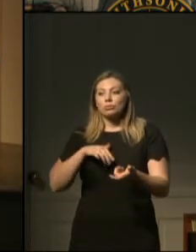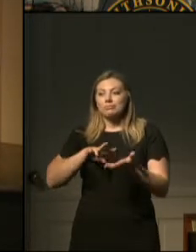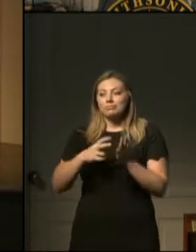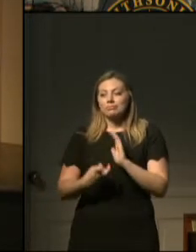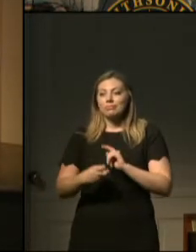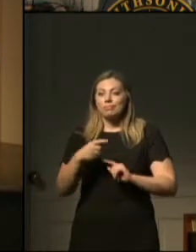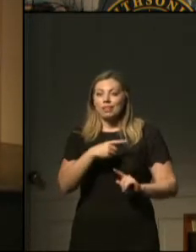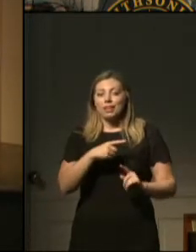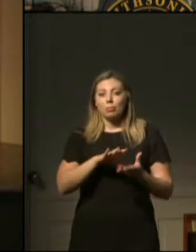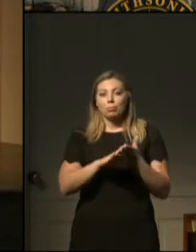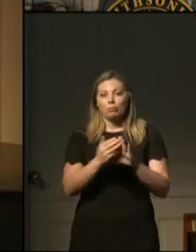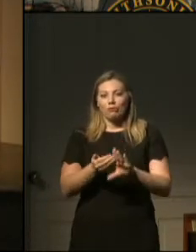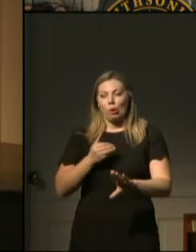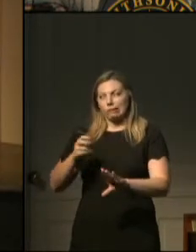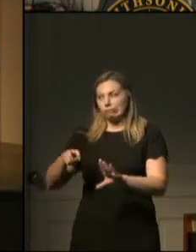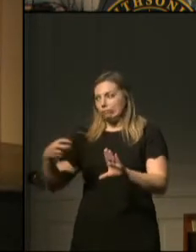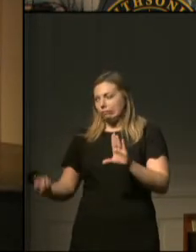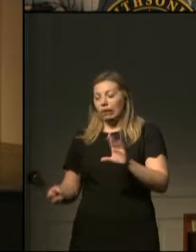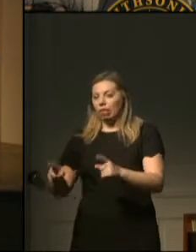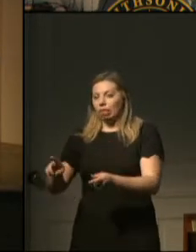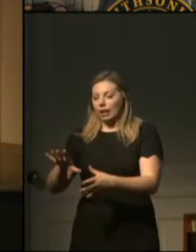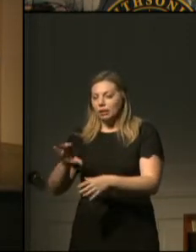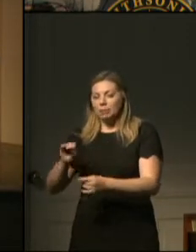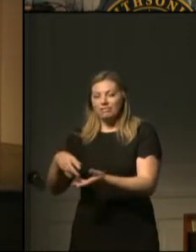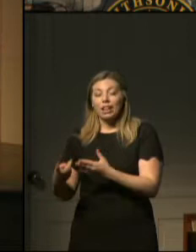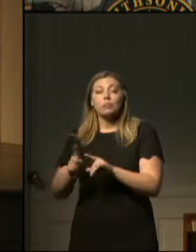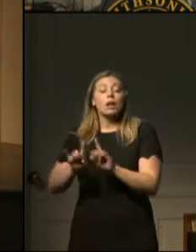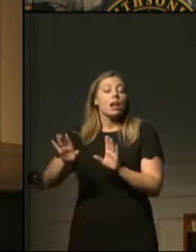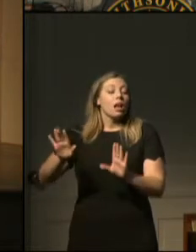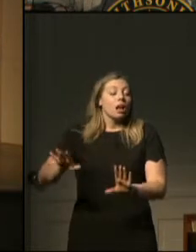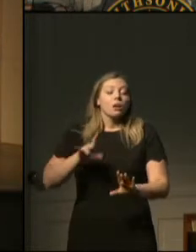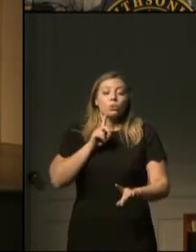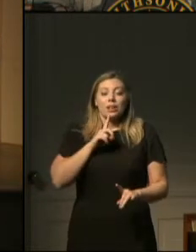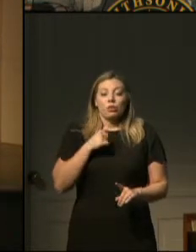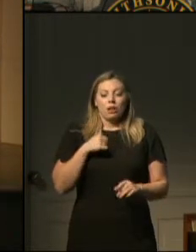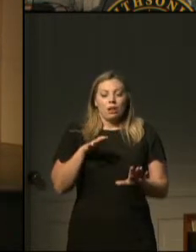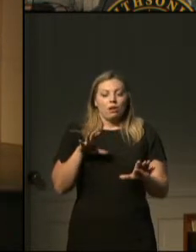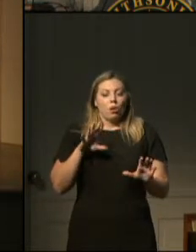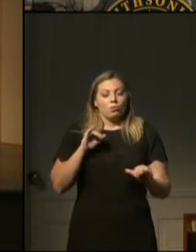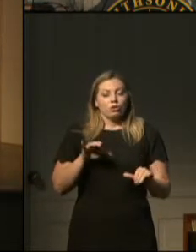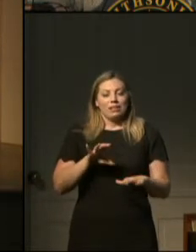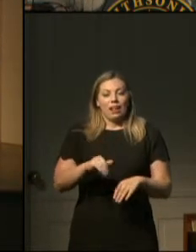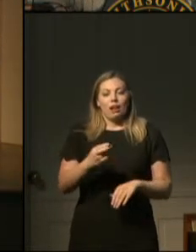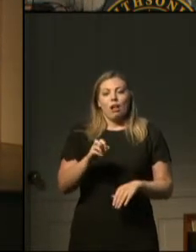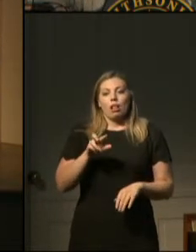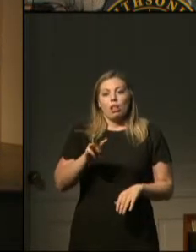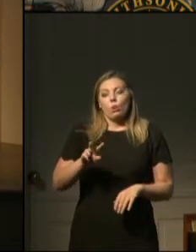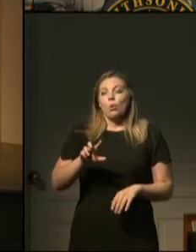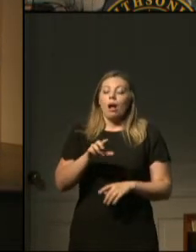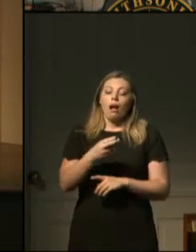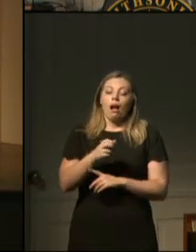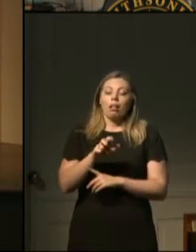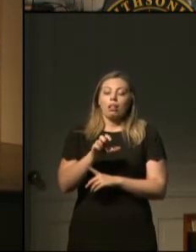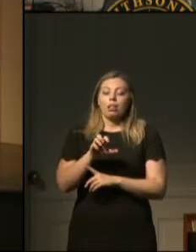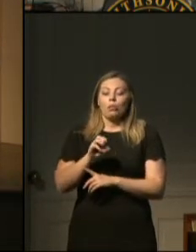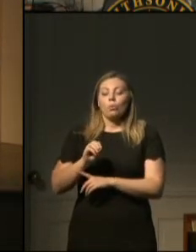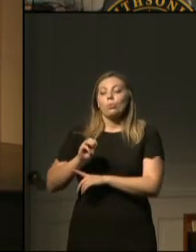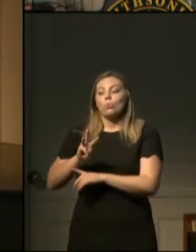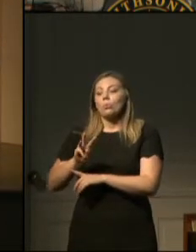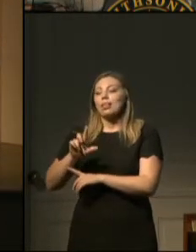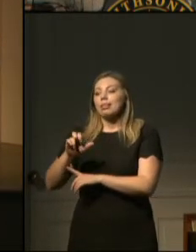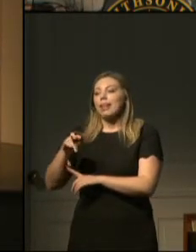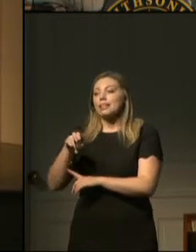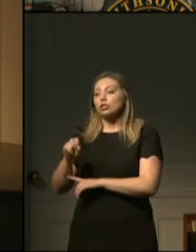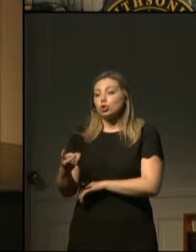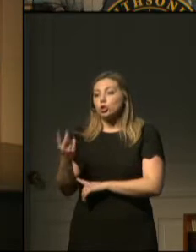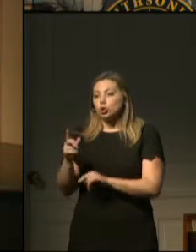2 before they went and tanked, and we're hoping to get into the HoloLens 2 trial, and we're in conversations about that.